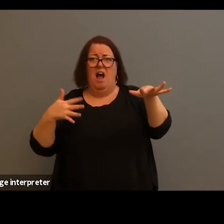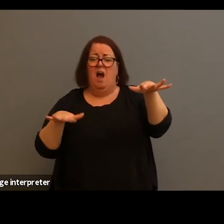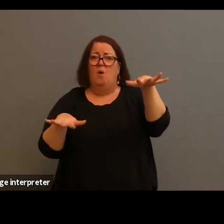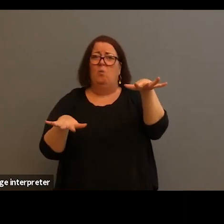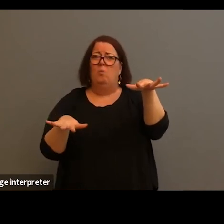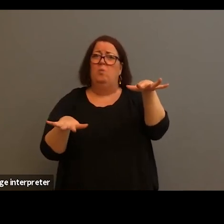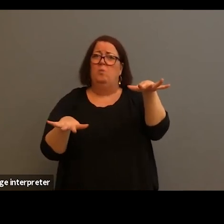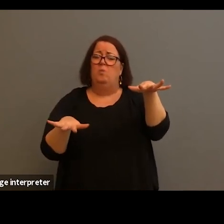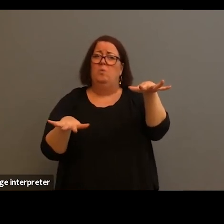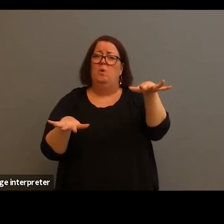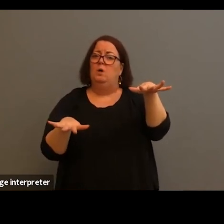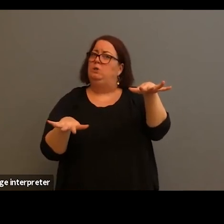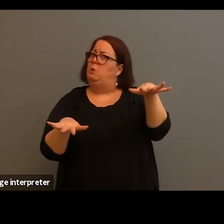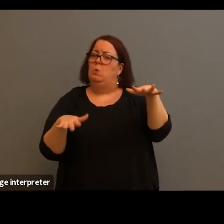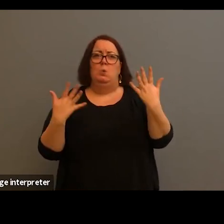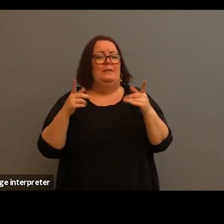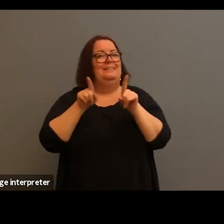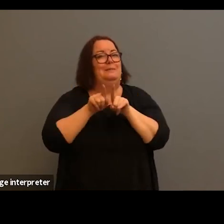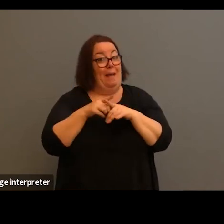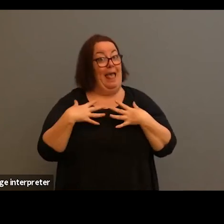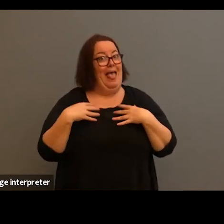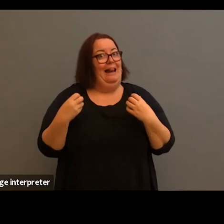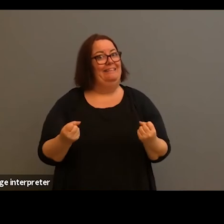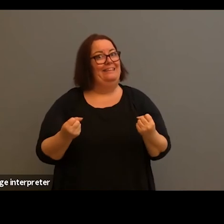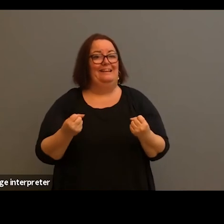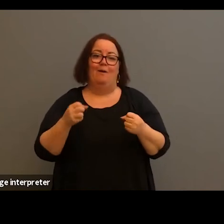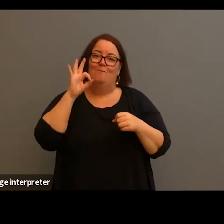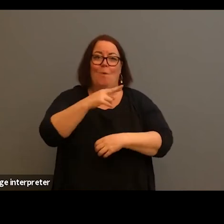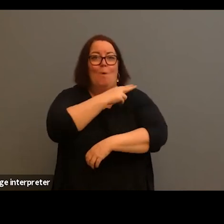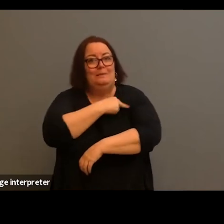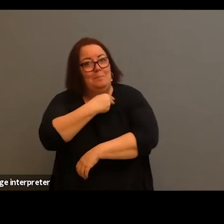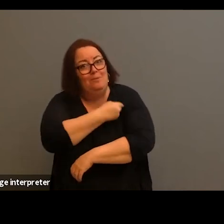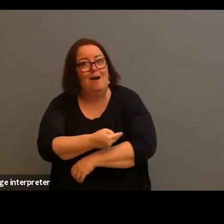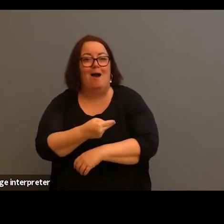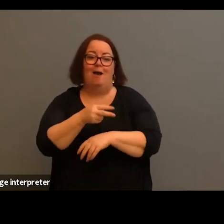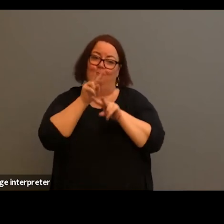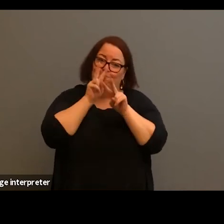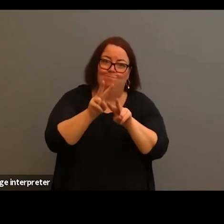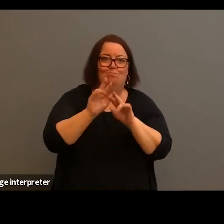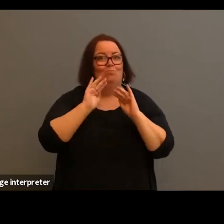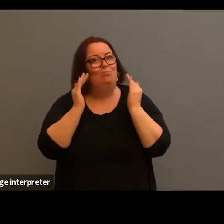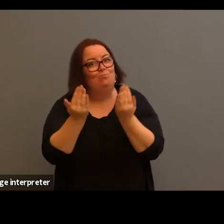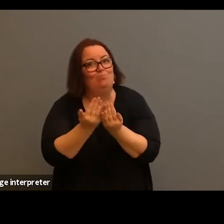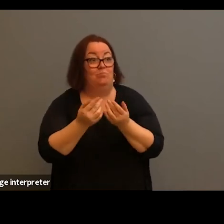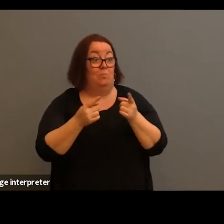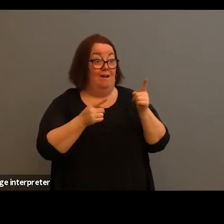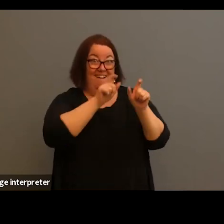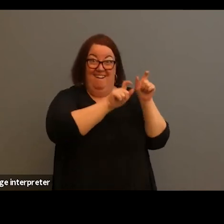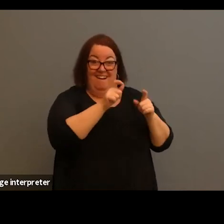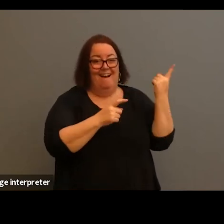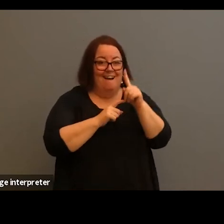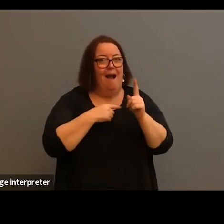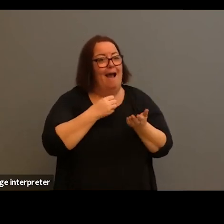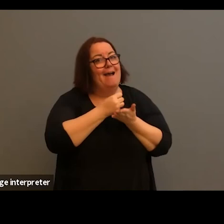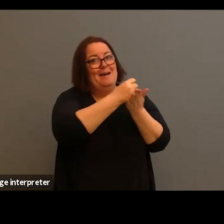also in satisfying the health needs of persons with disabilities, which are 4 times less